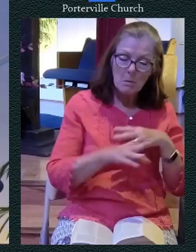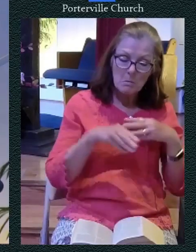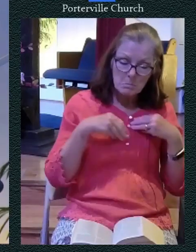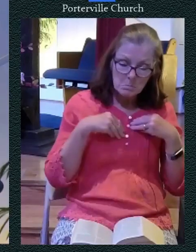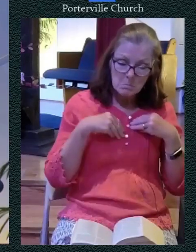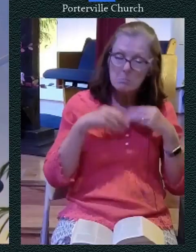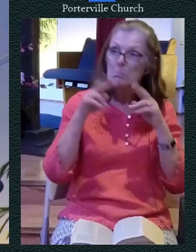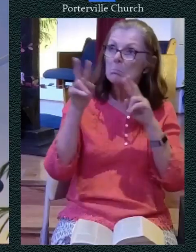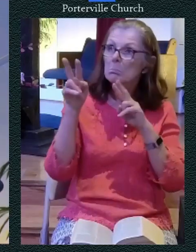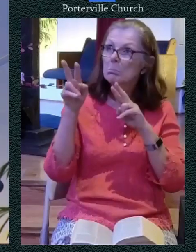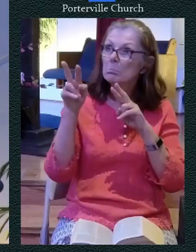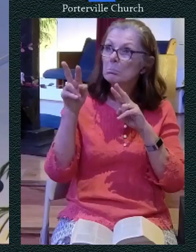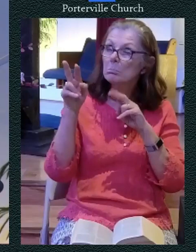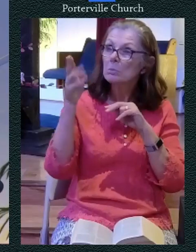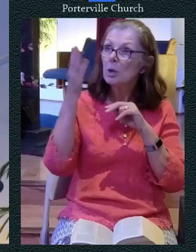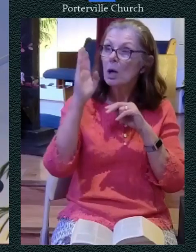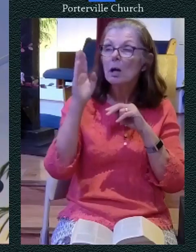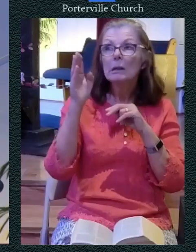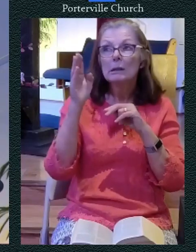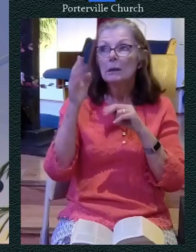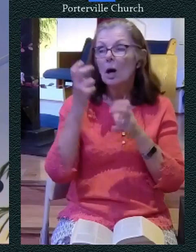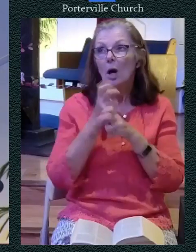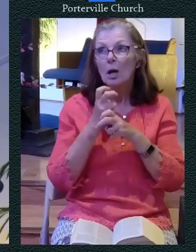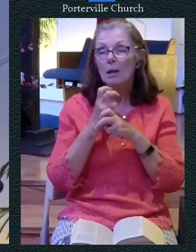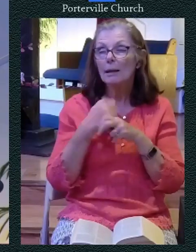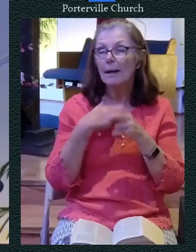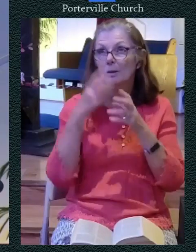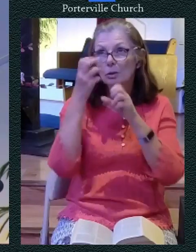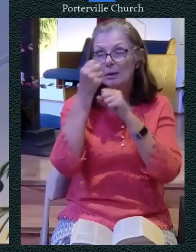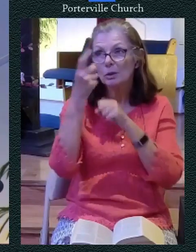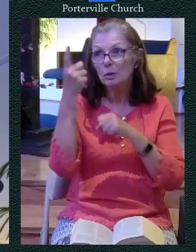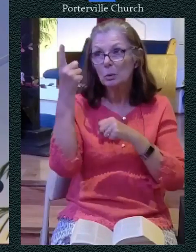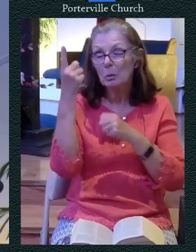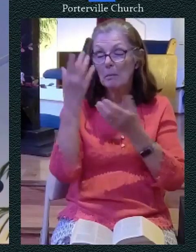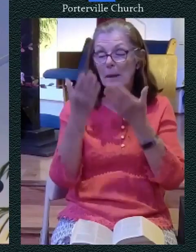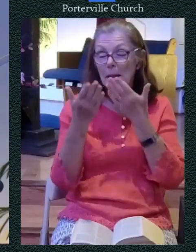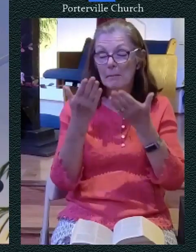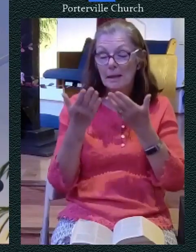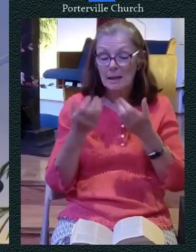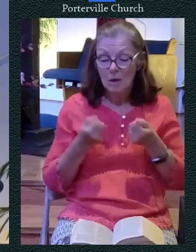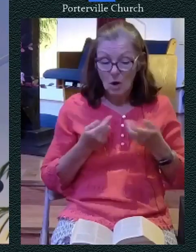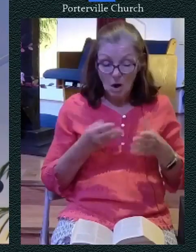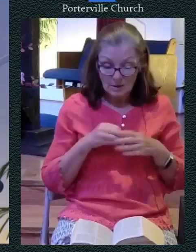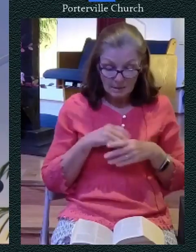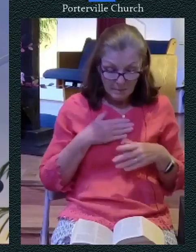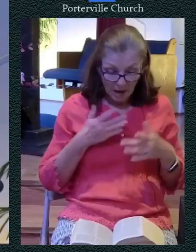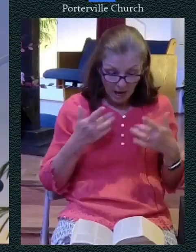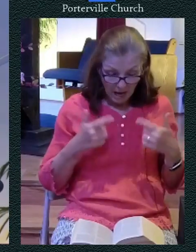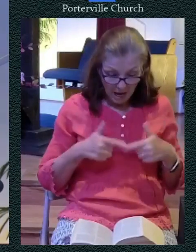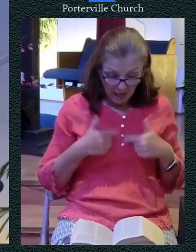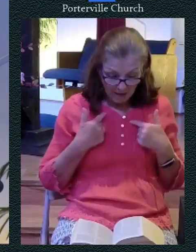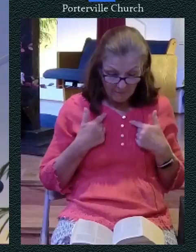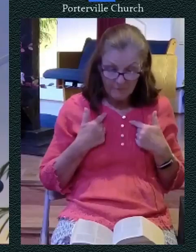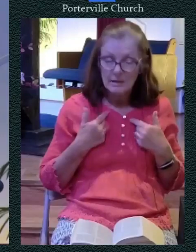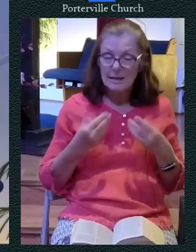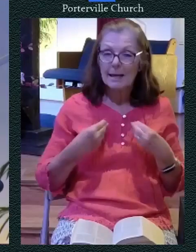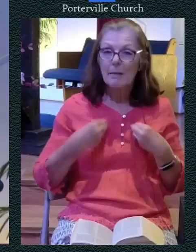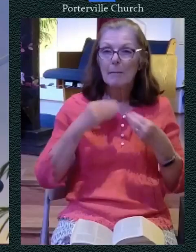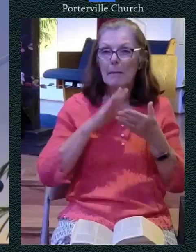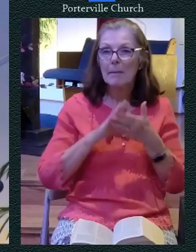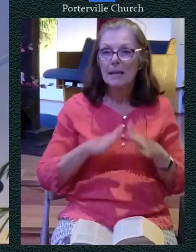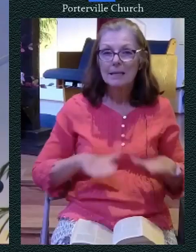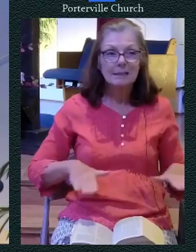is hard, but I'll trust in you, it will produce in our lives with peaceful fruit of righteousness.